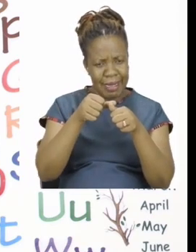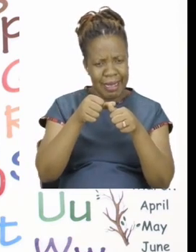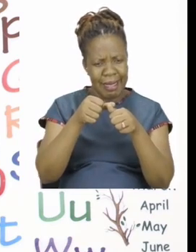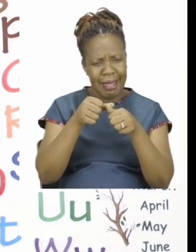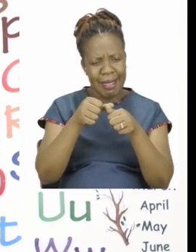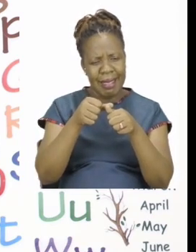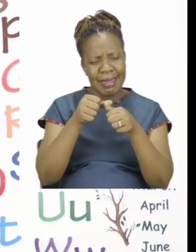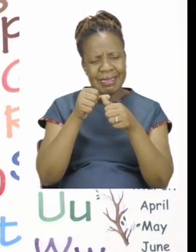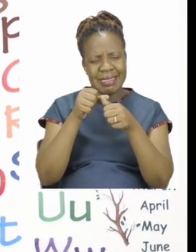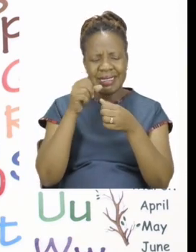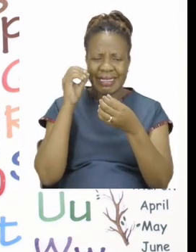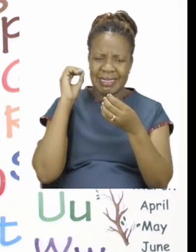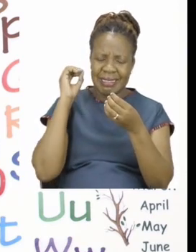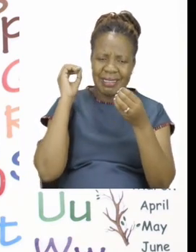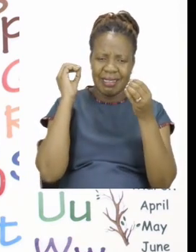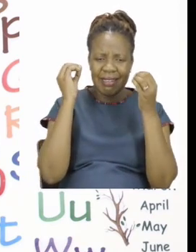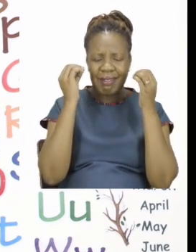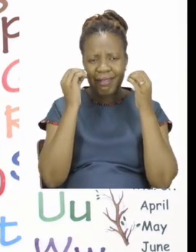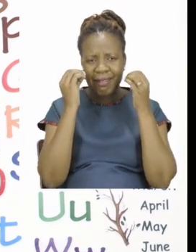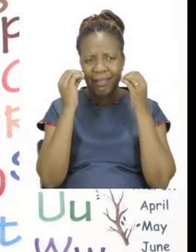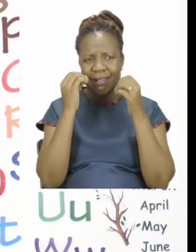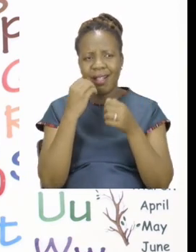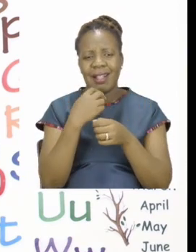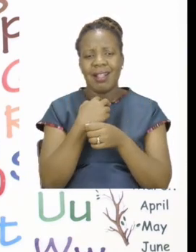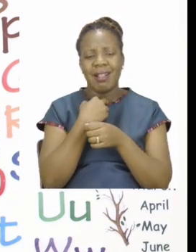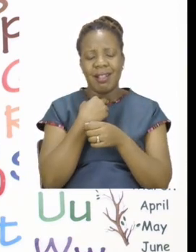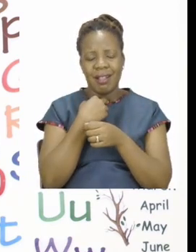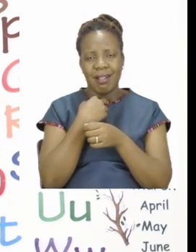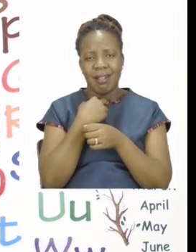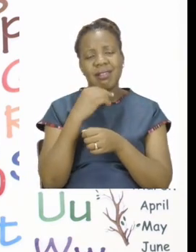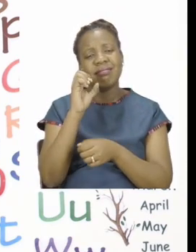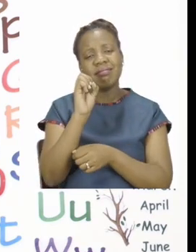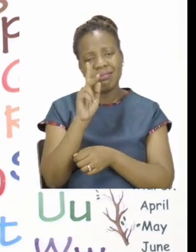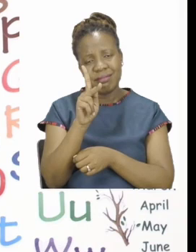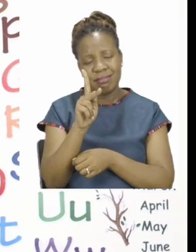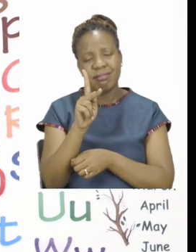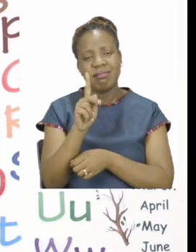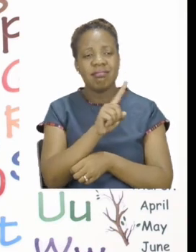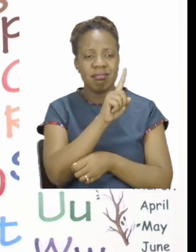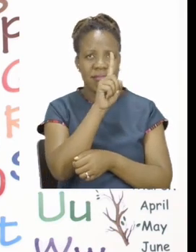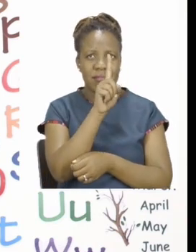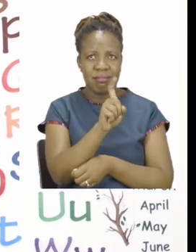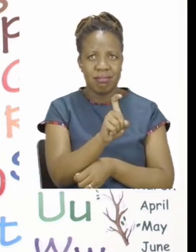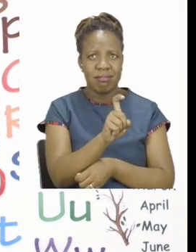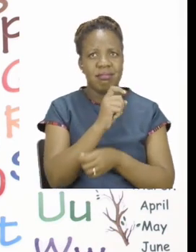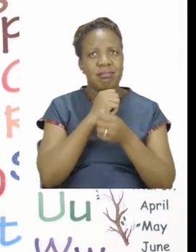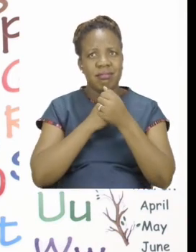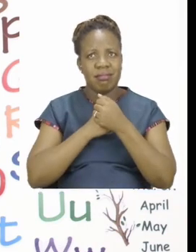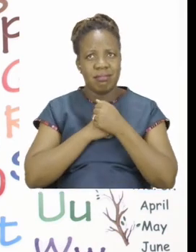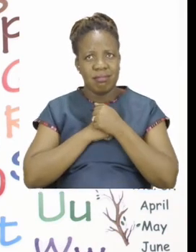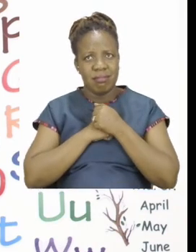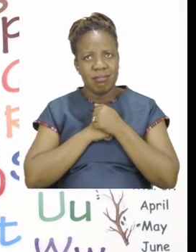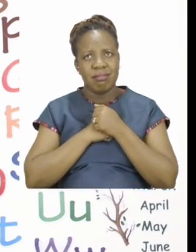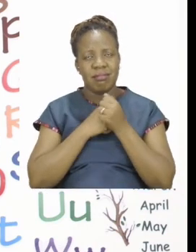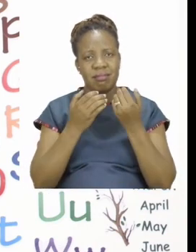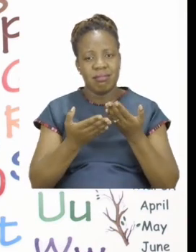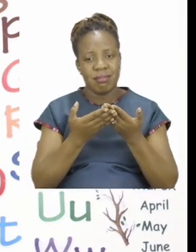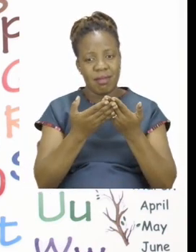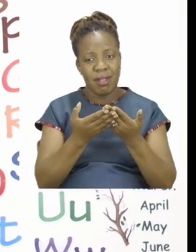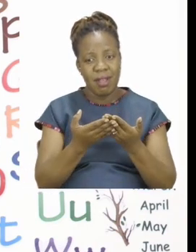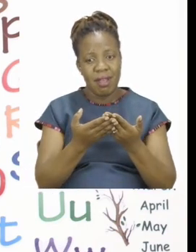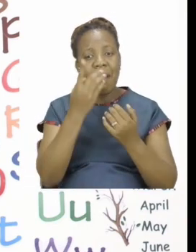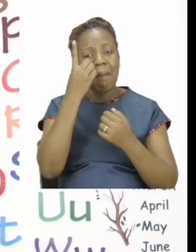not sure, that's okay. You can always ask an adult for help. But please try to finish all the work